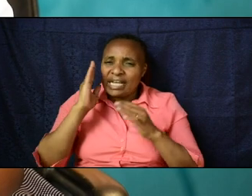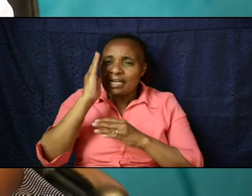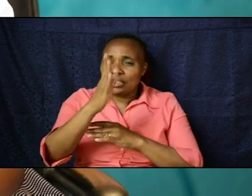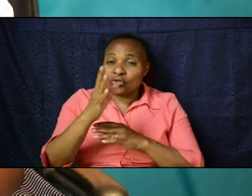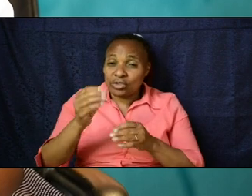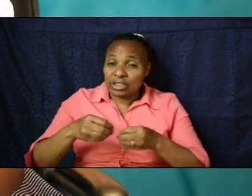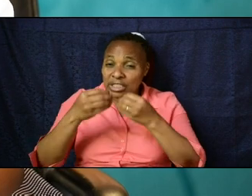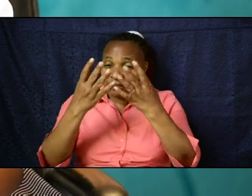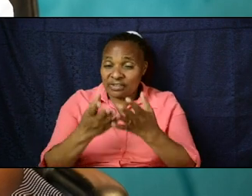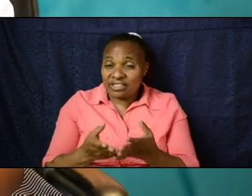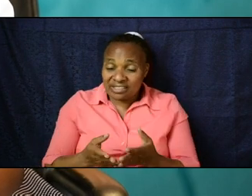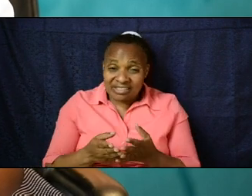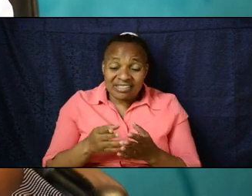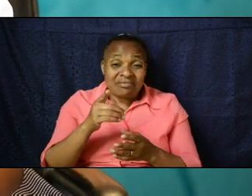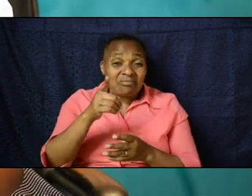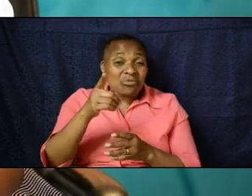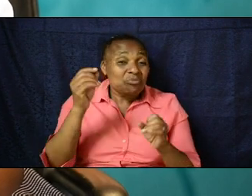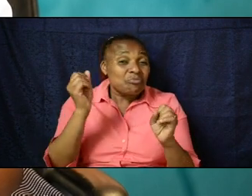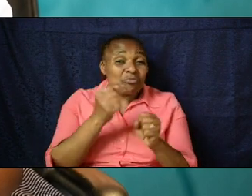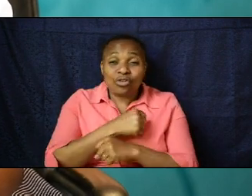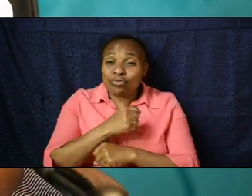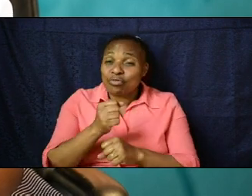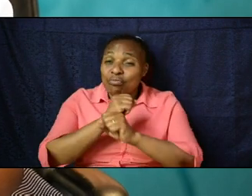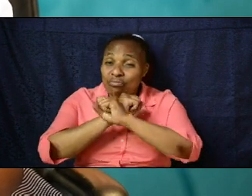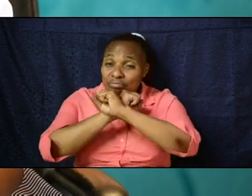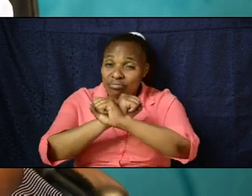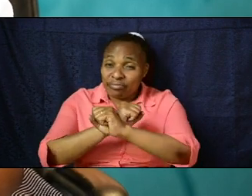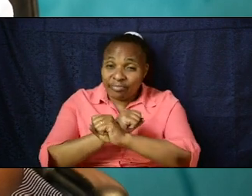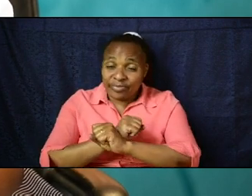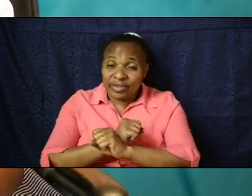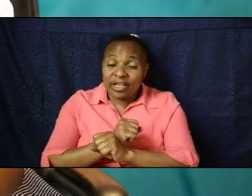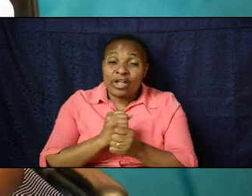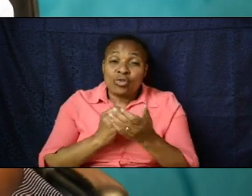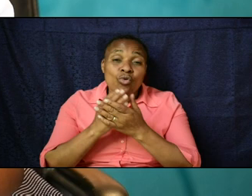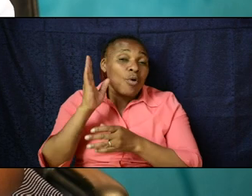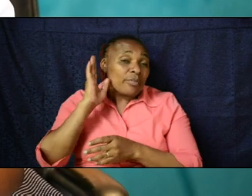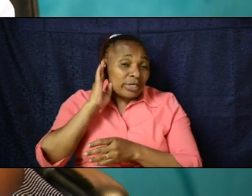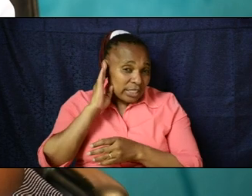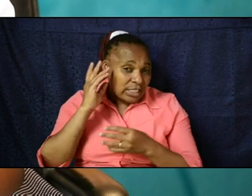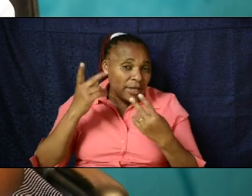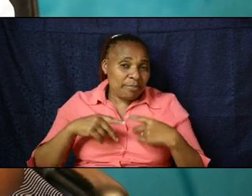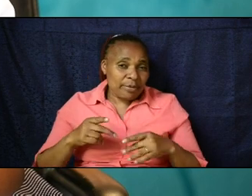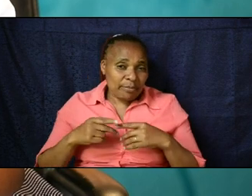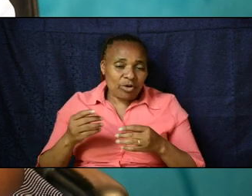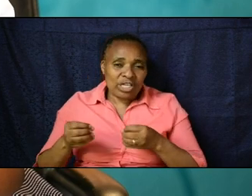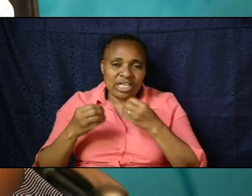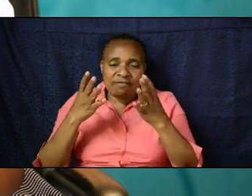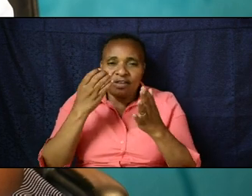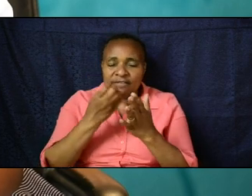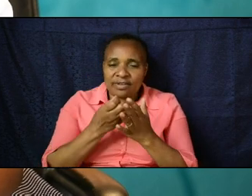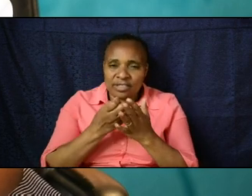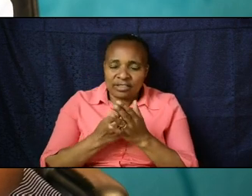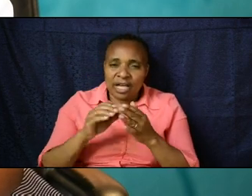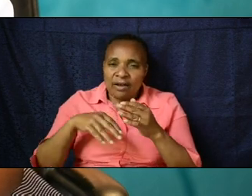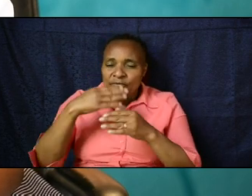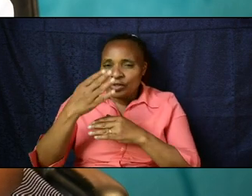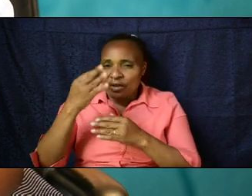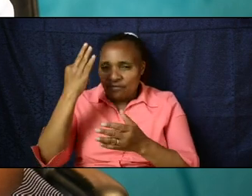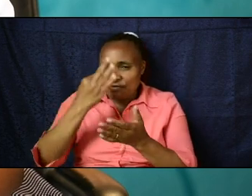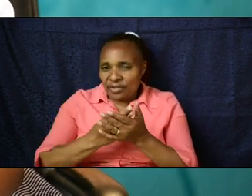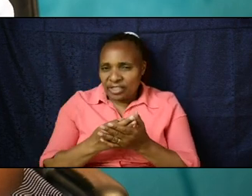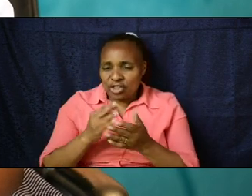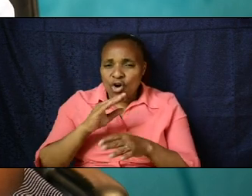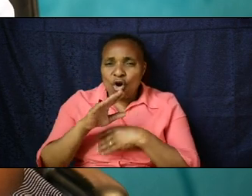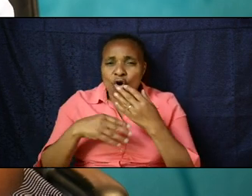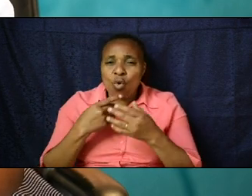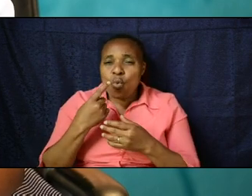directions given them, they would not have been secure. By obedience, the people were to give evidence of their faith. So all